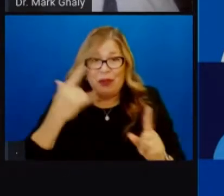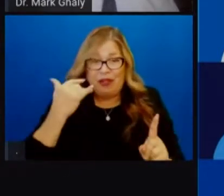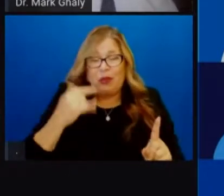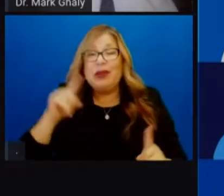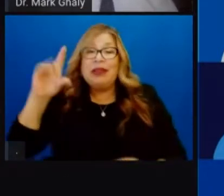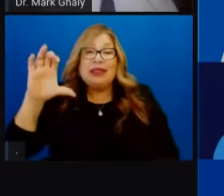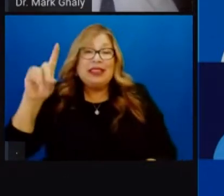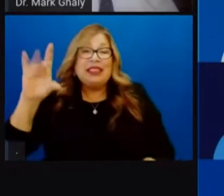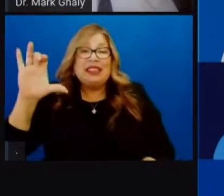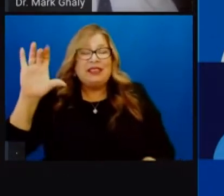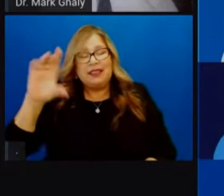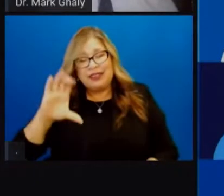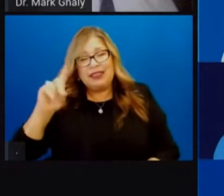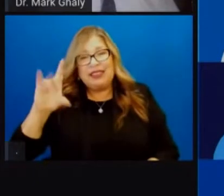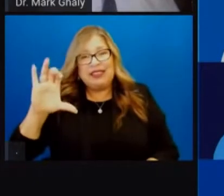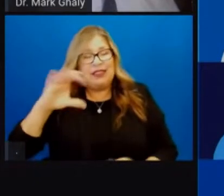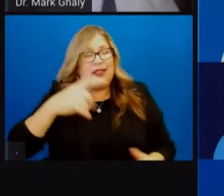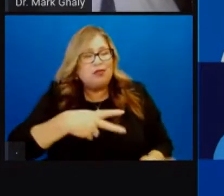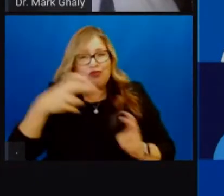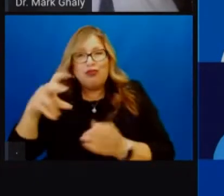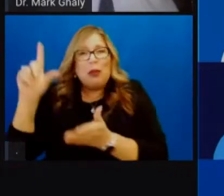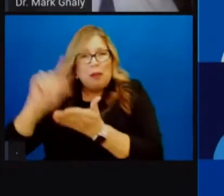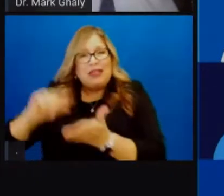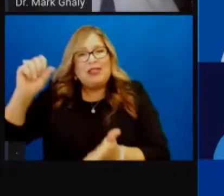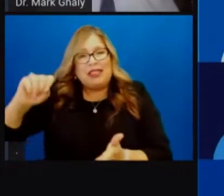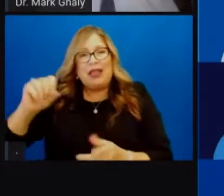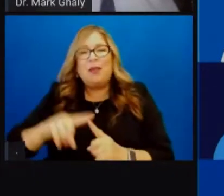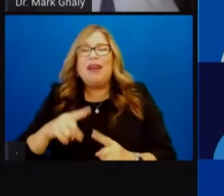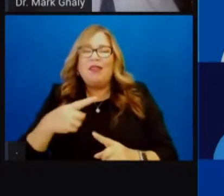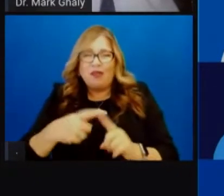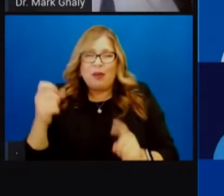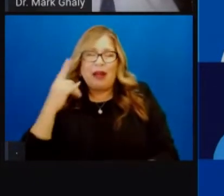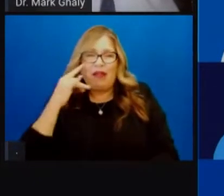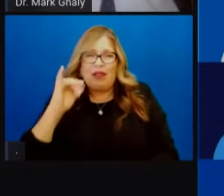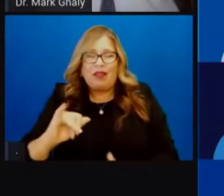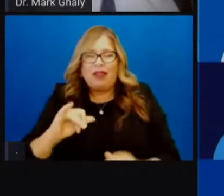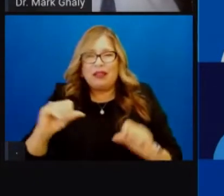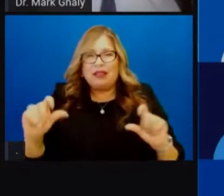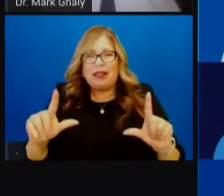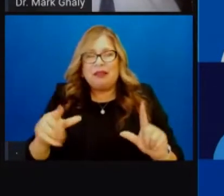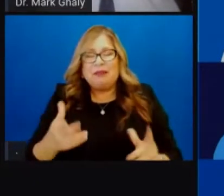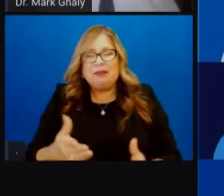Californians at the end of last year. Next slide, please.